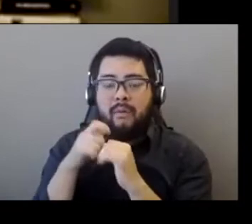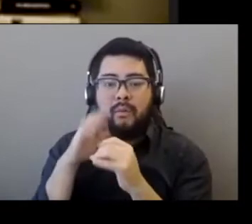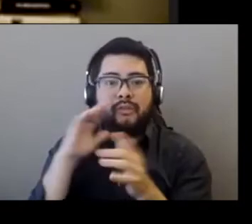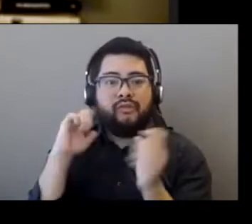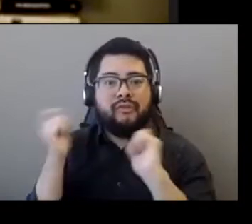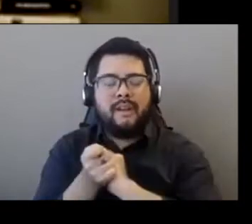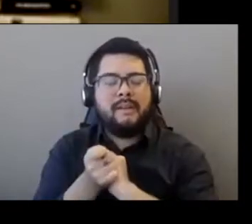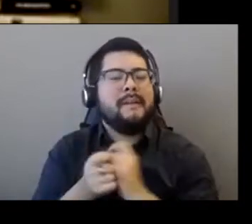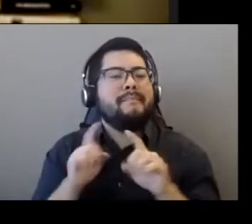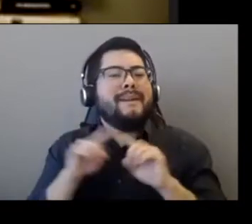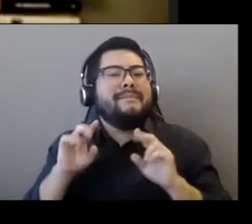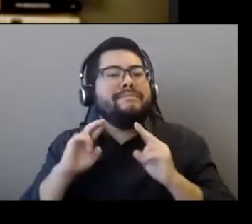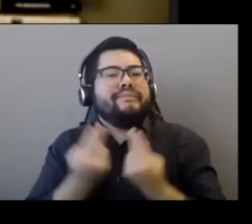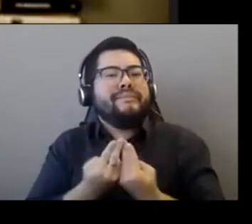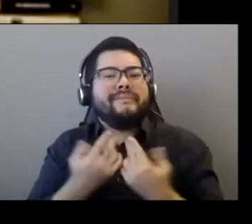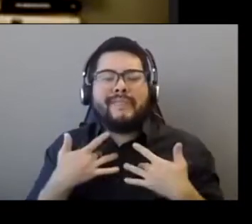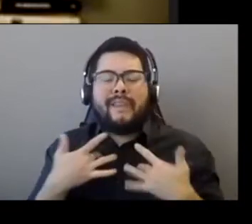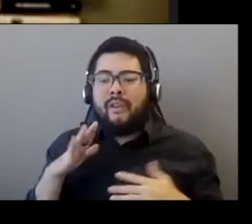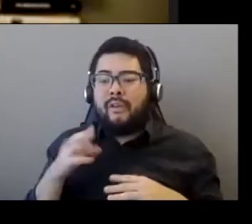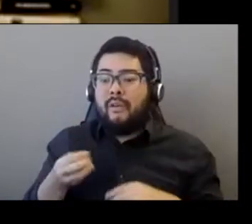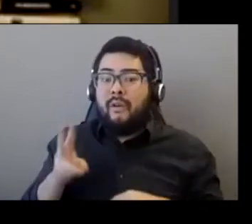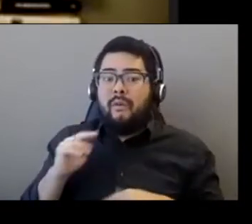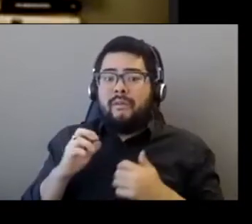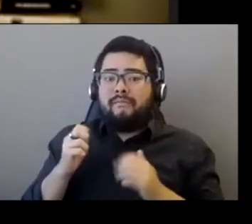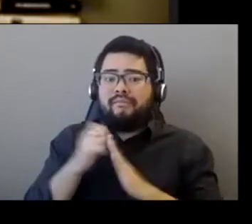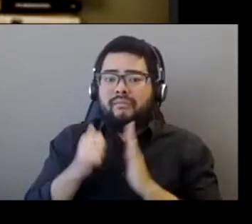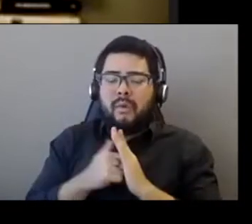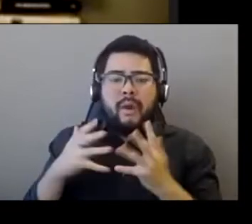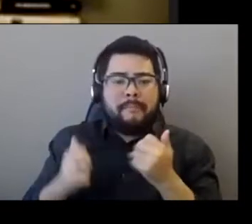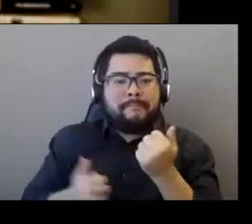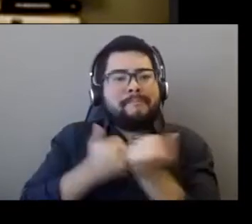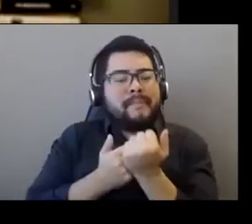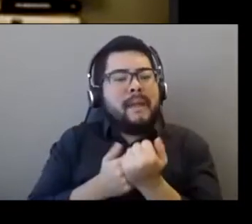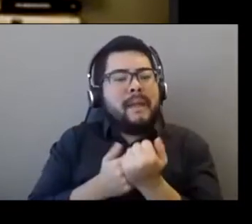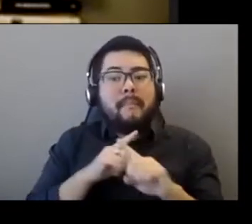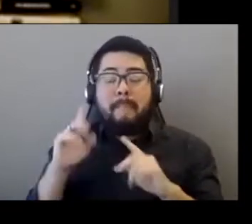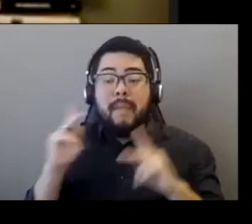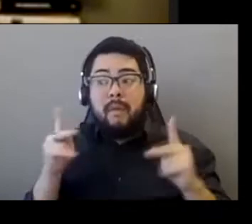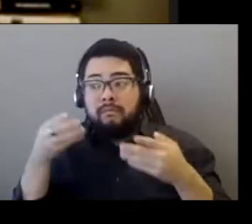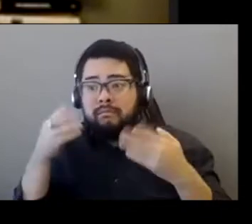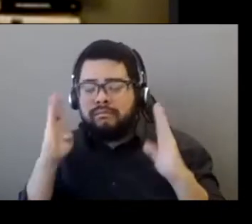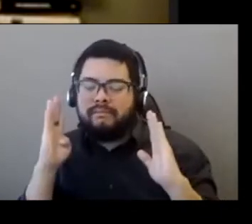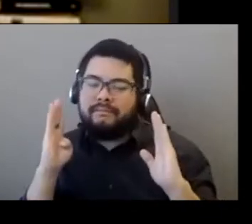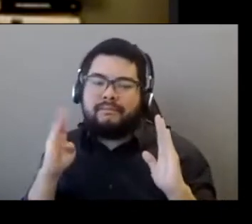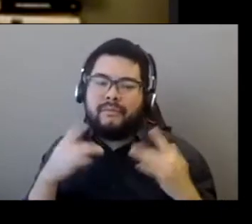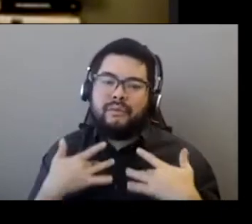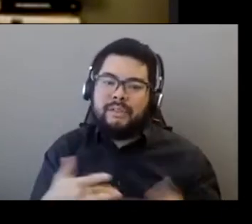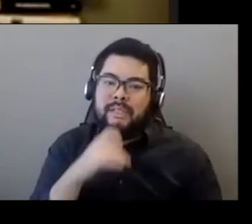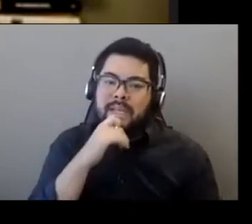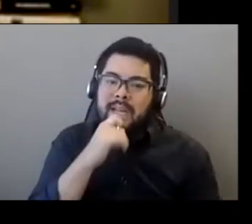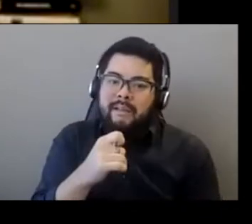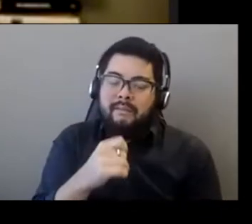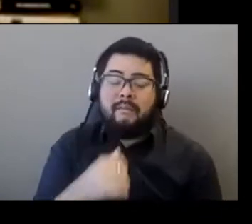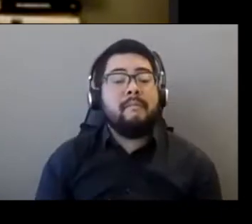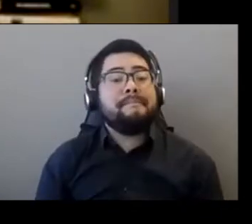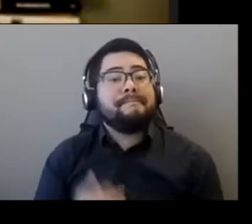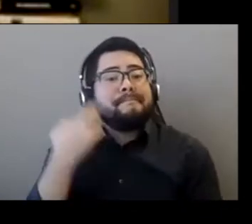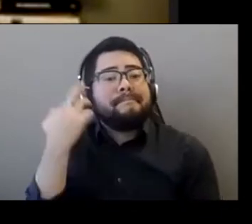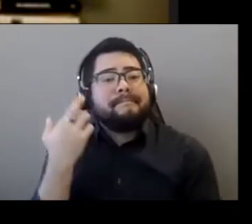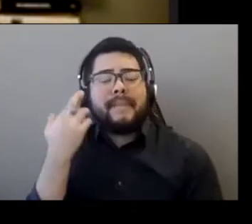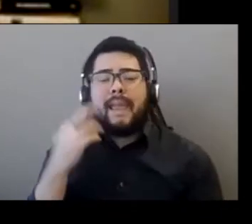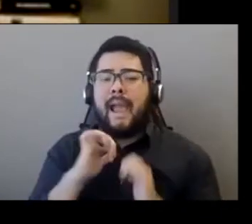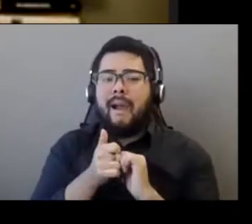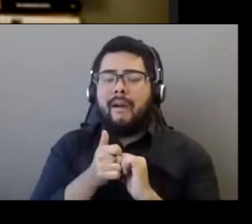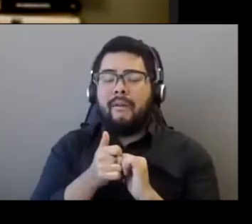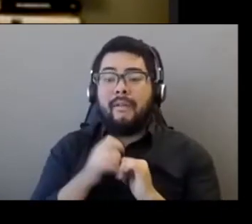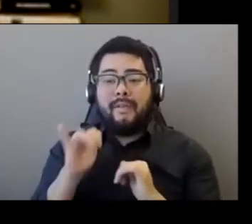Unions have things to say, but they never get their voice out there in the battle of ideas because the way in which the